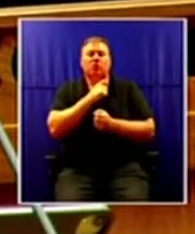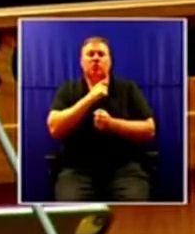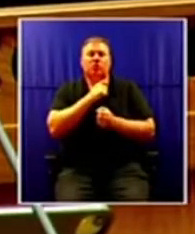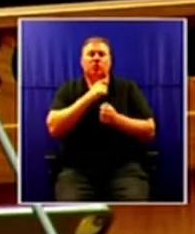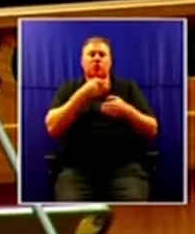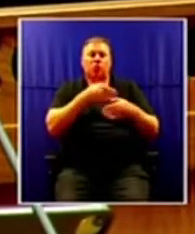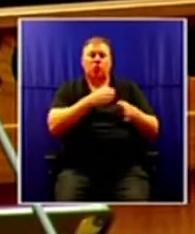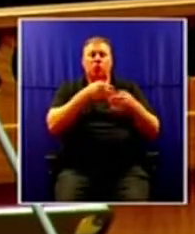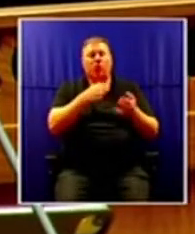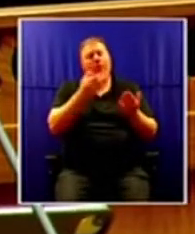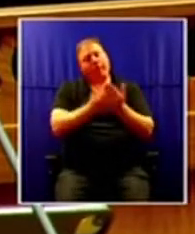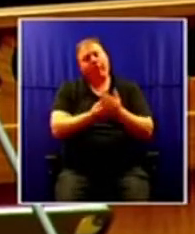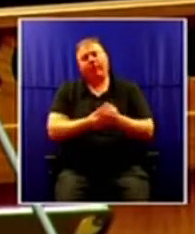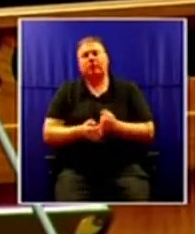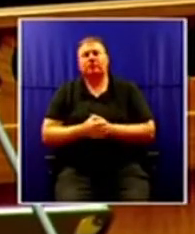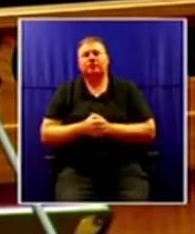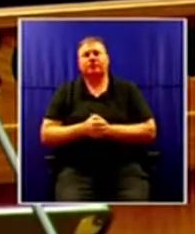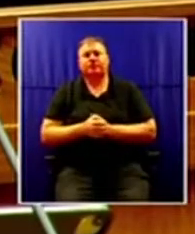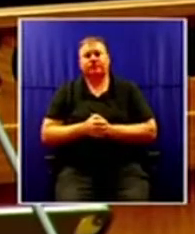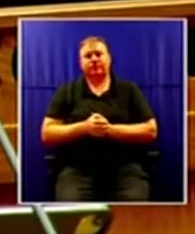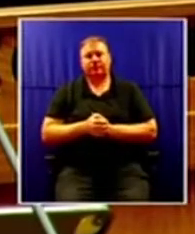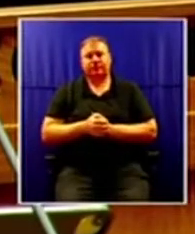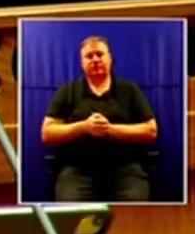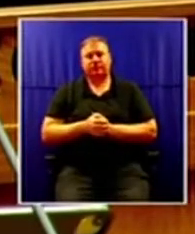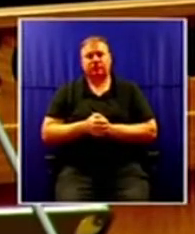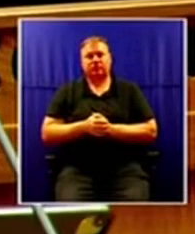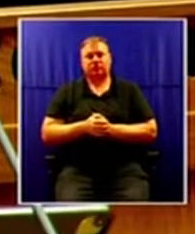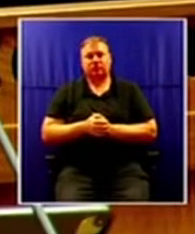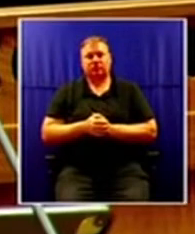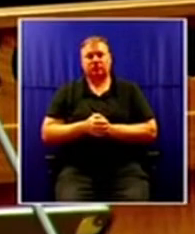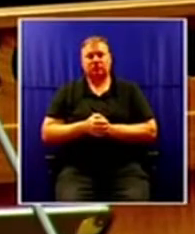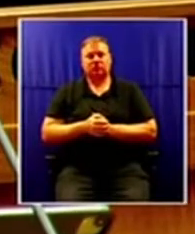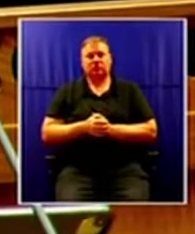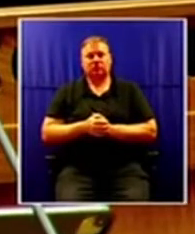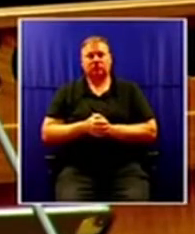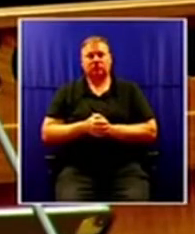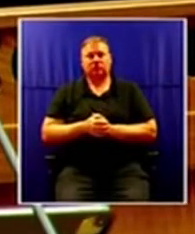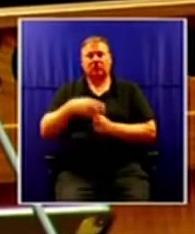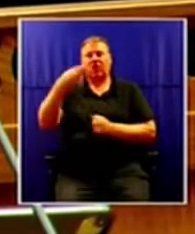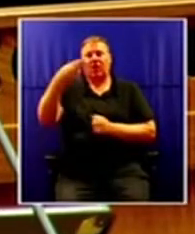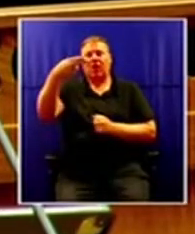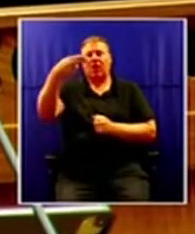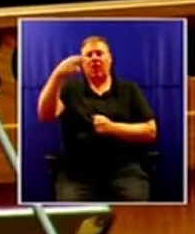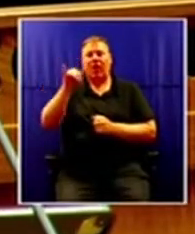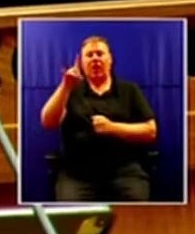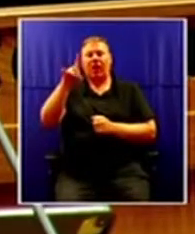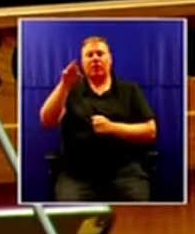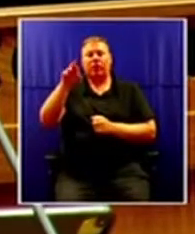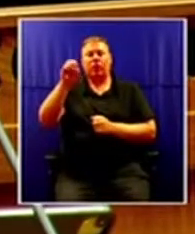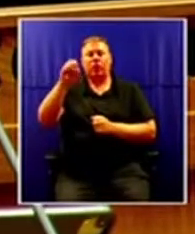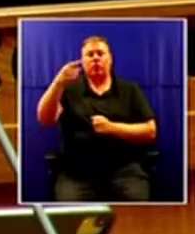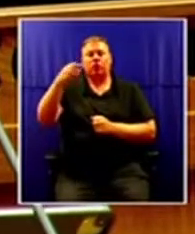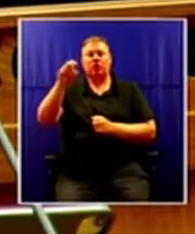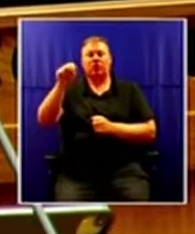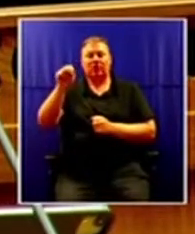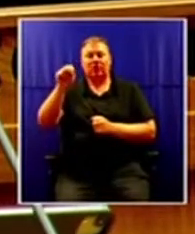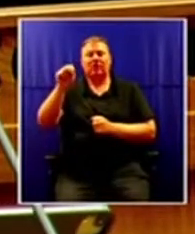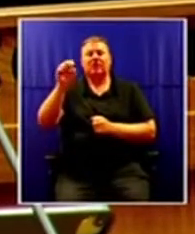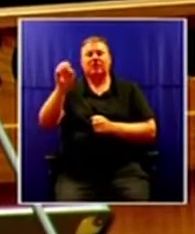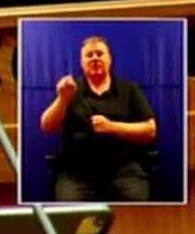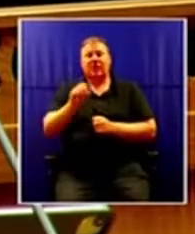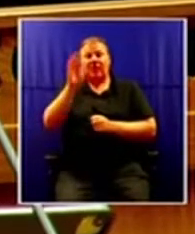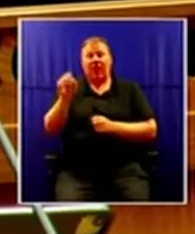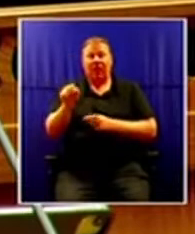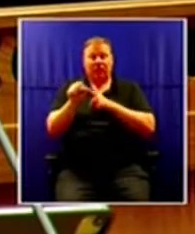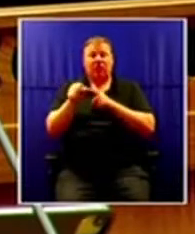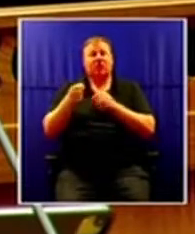usable form. Through this Hydrogen South Africa strategy, government and its partners